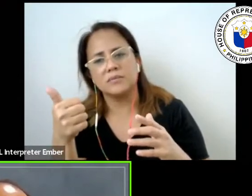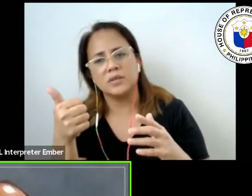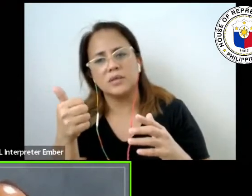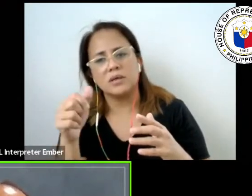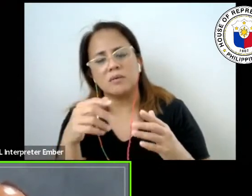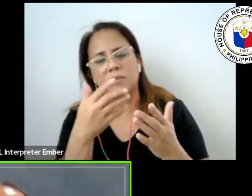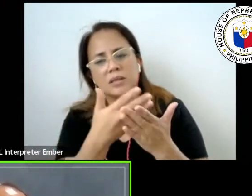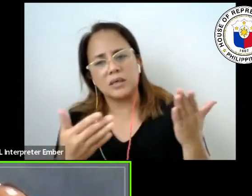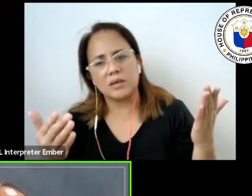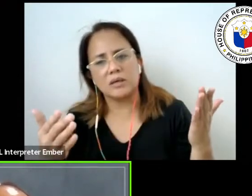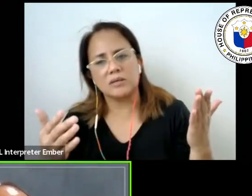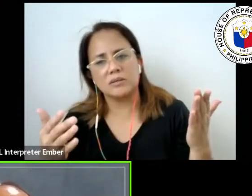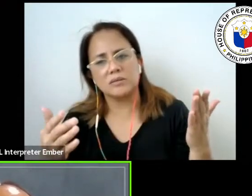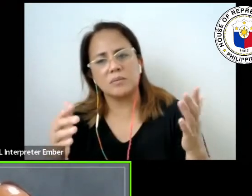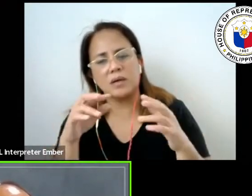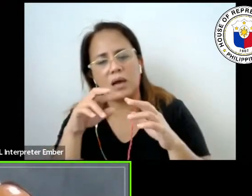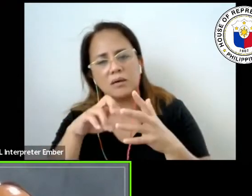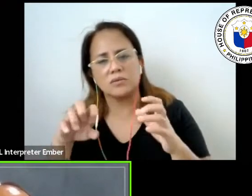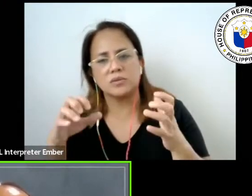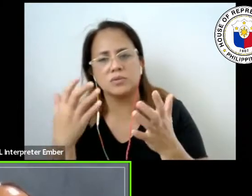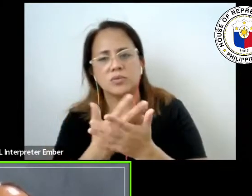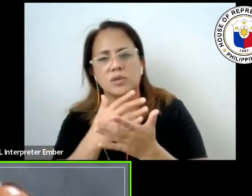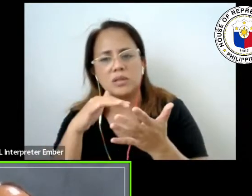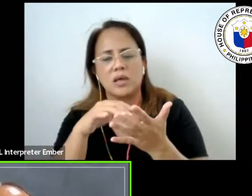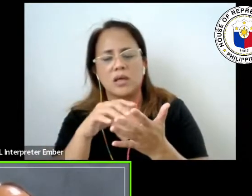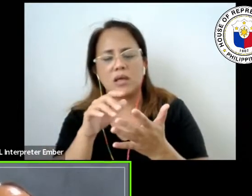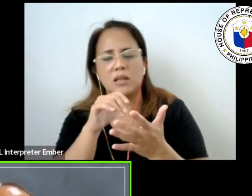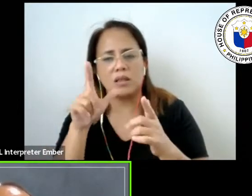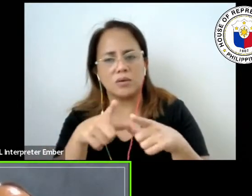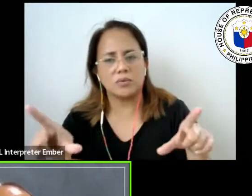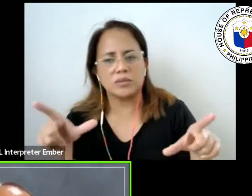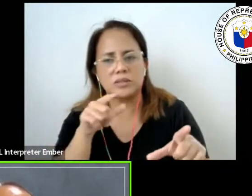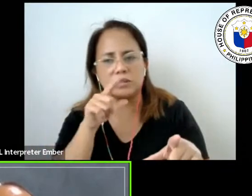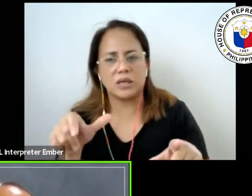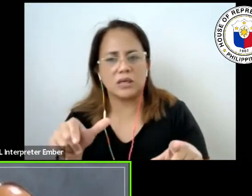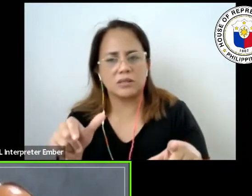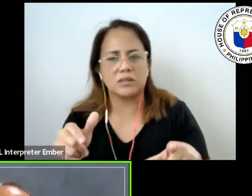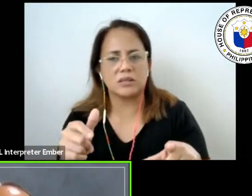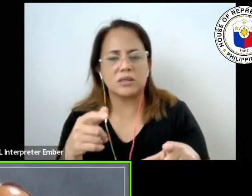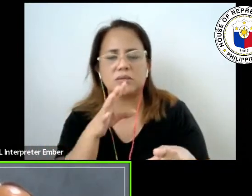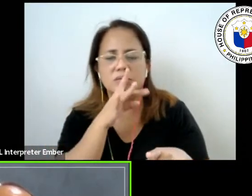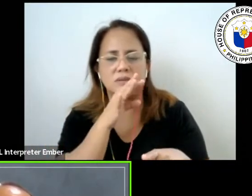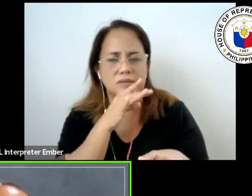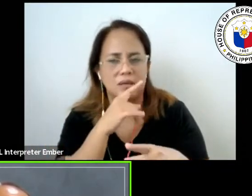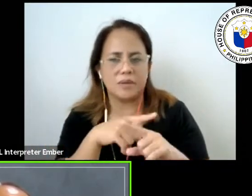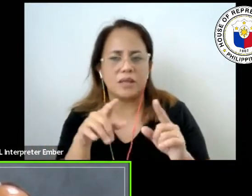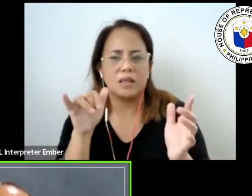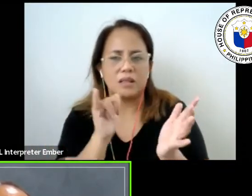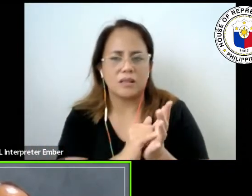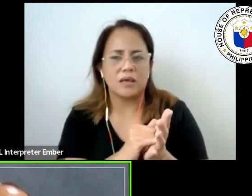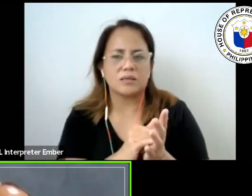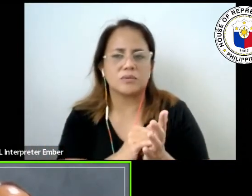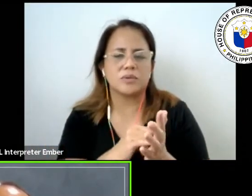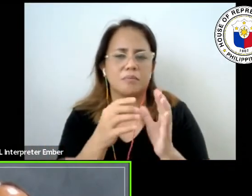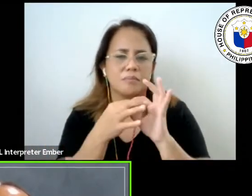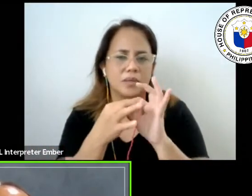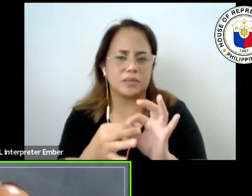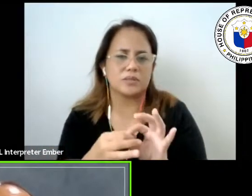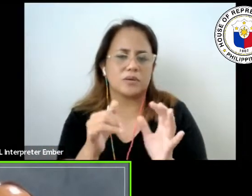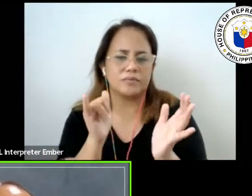in material at saka mag-aaral pa siya ng language na hindi naman yun ang sinasalita niya. Yun yung po yung basis